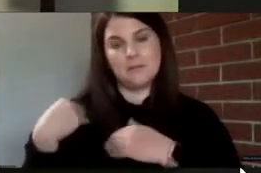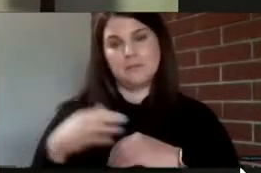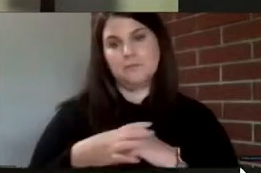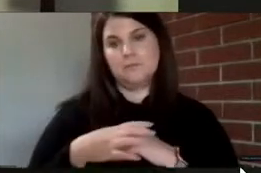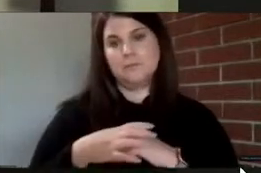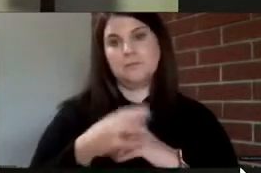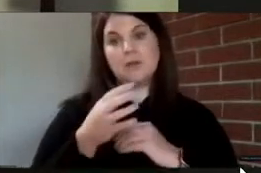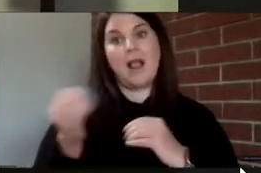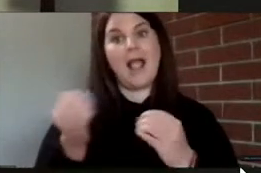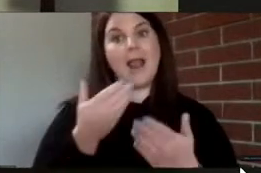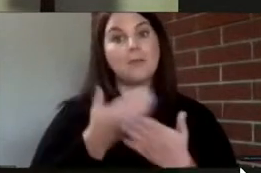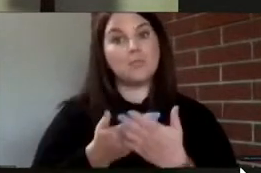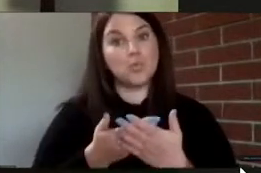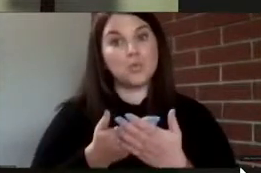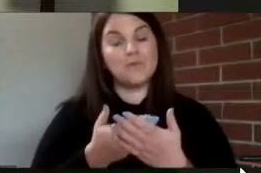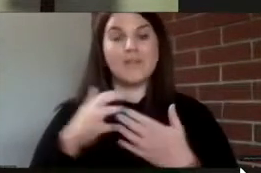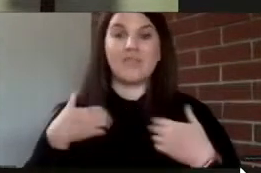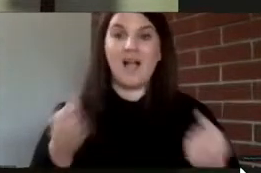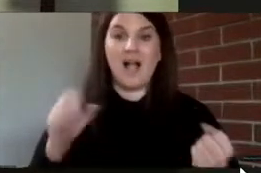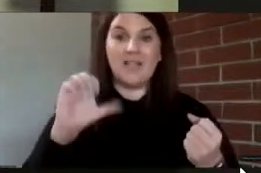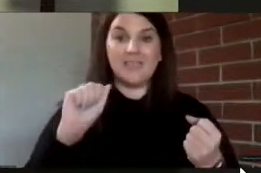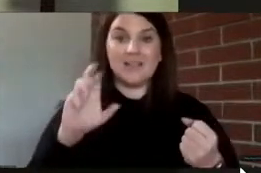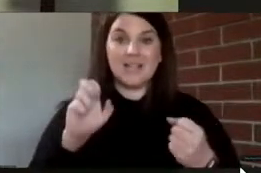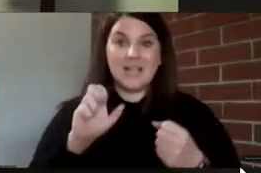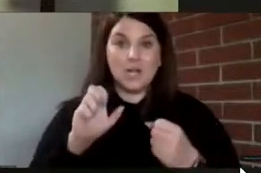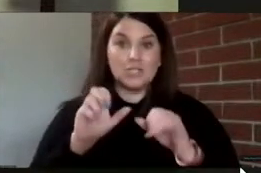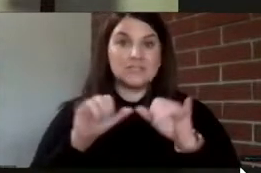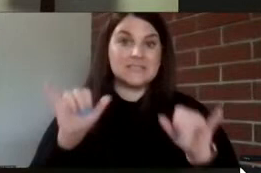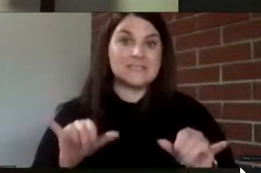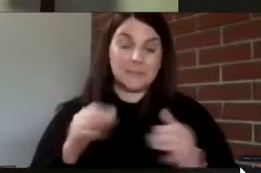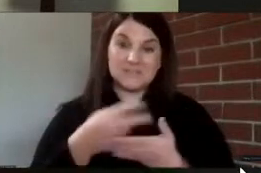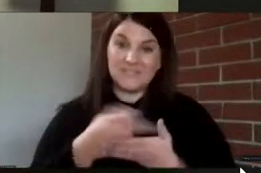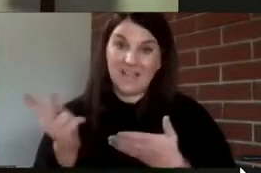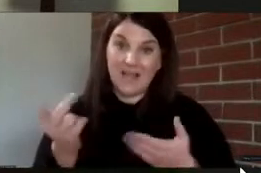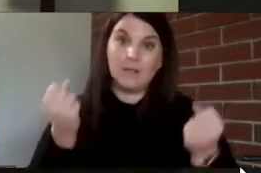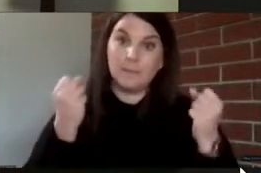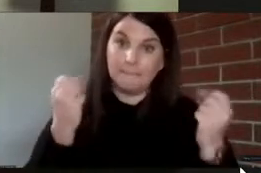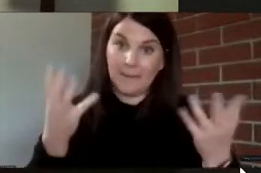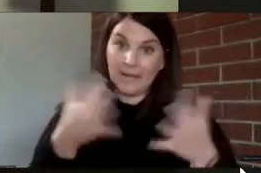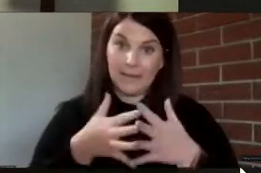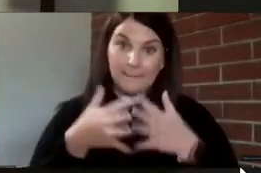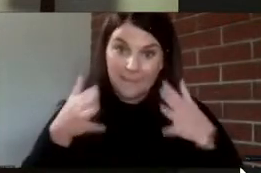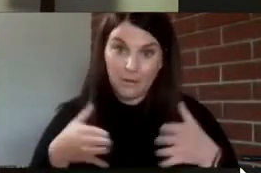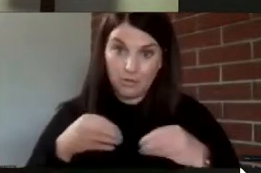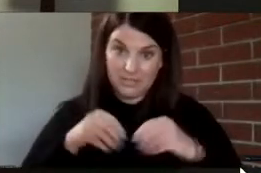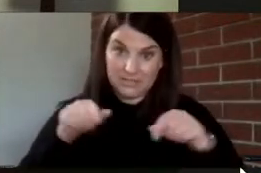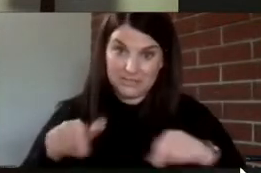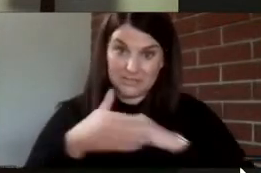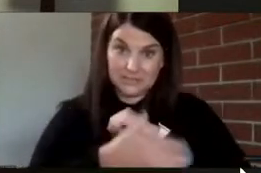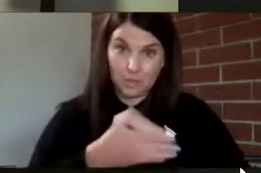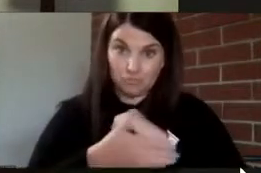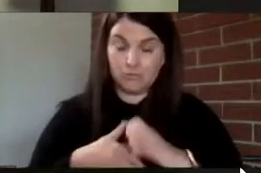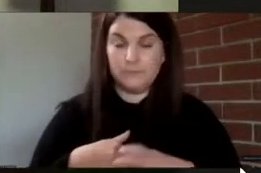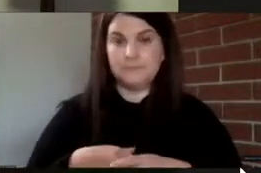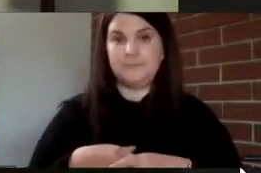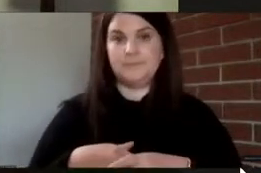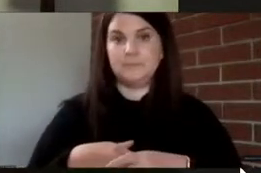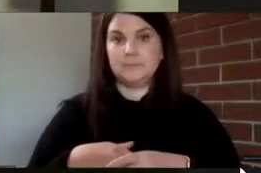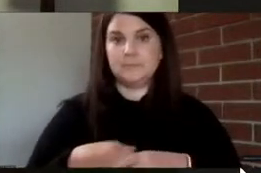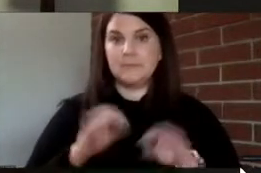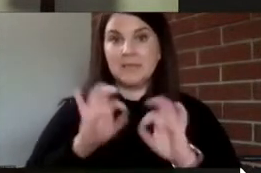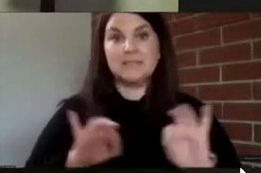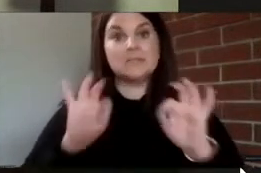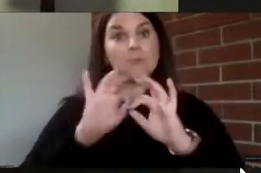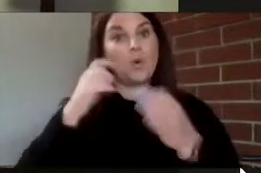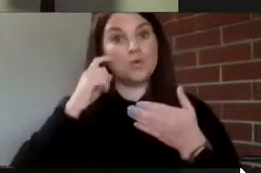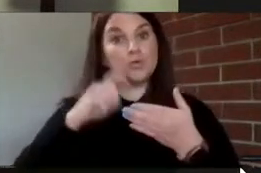and proof that our healthcare system has failed many Americans in this country. It's important to note that the right to